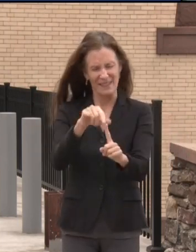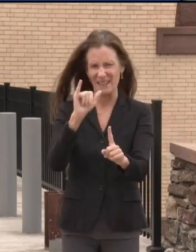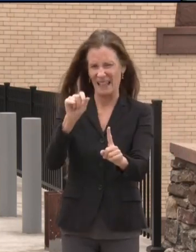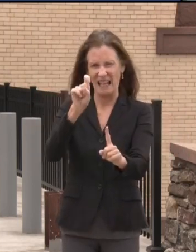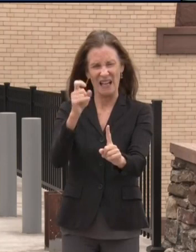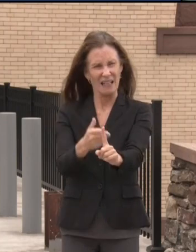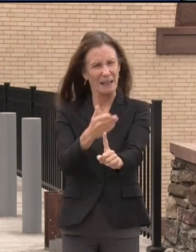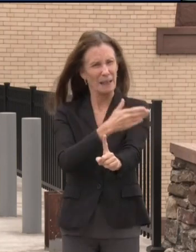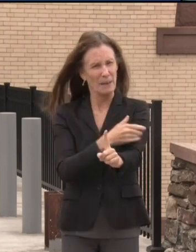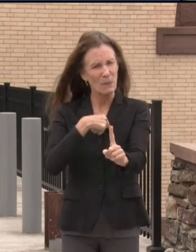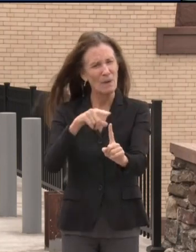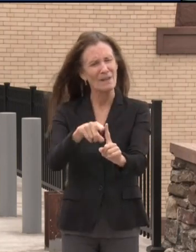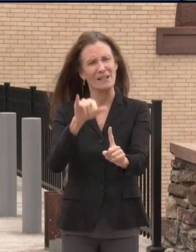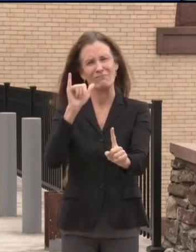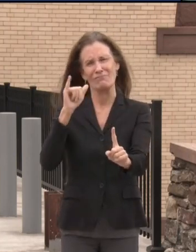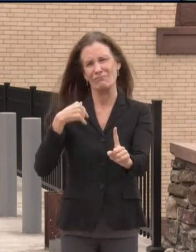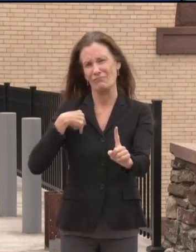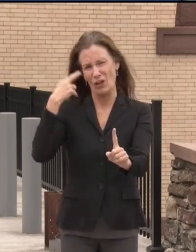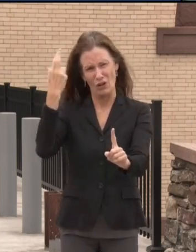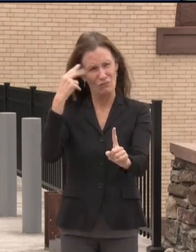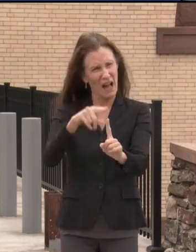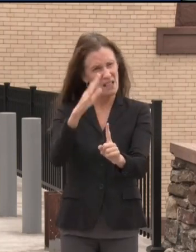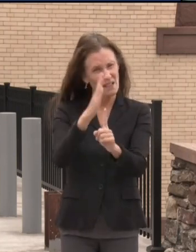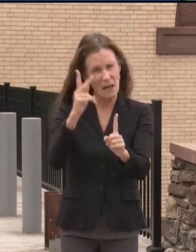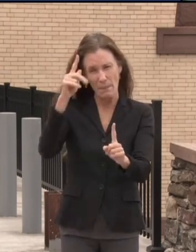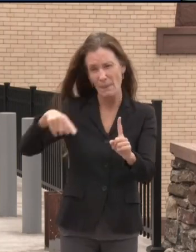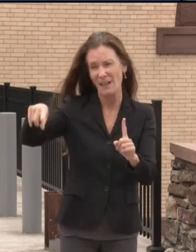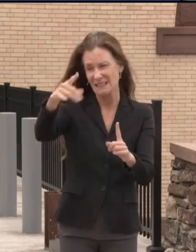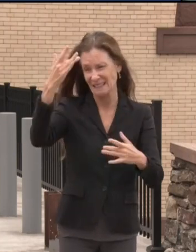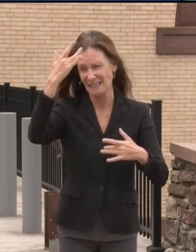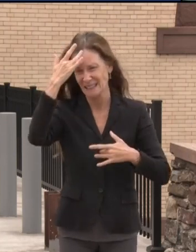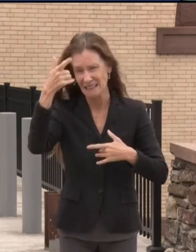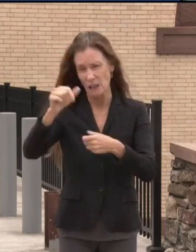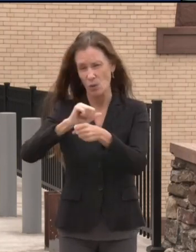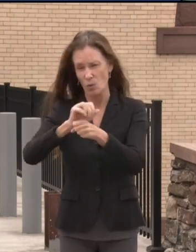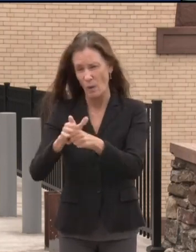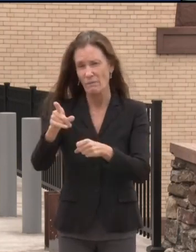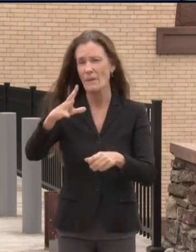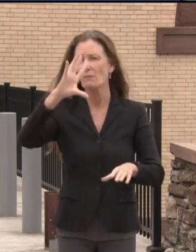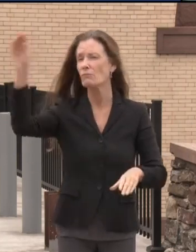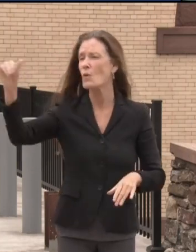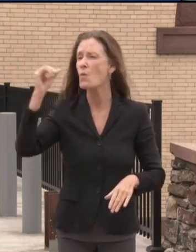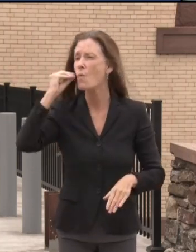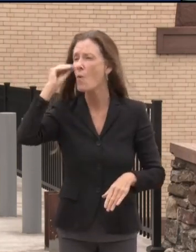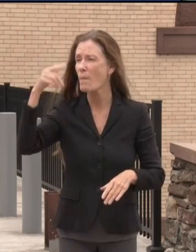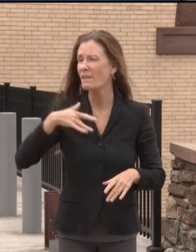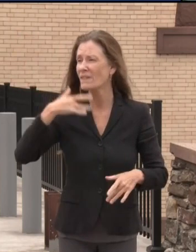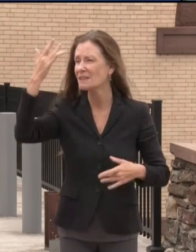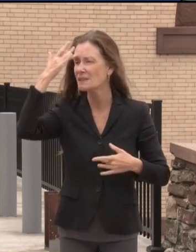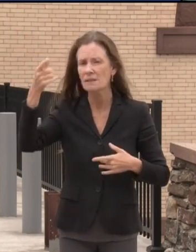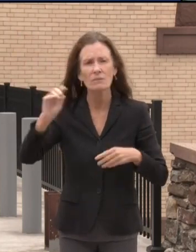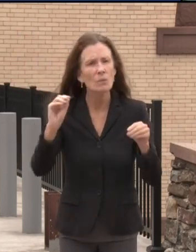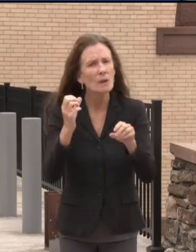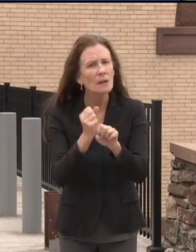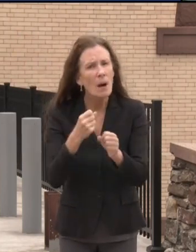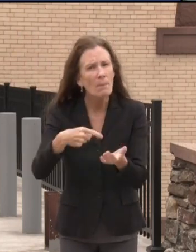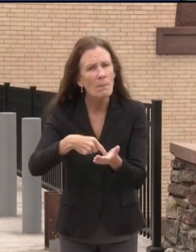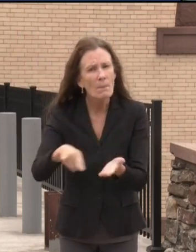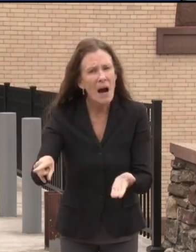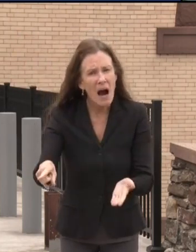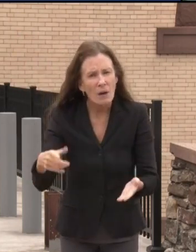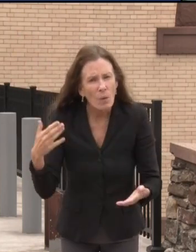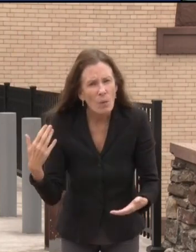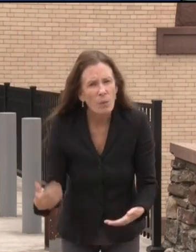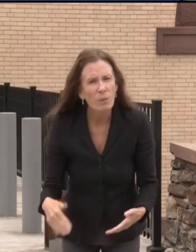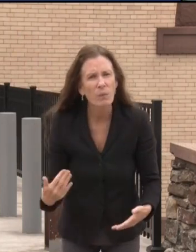has caused employees who have felt unwell to carry the virus, this very contagious virus, into their workplace and infect